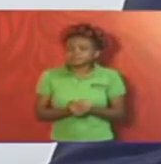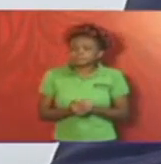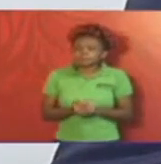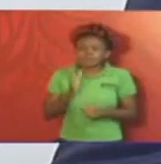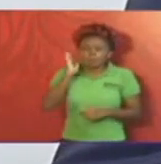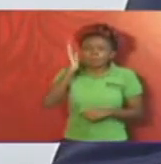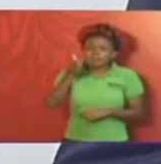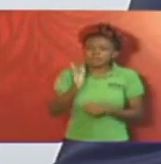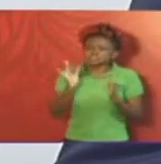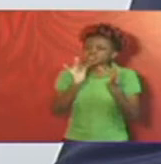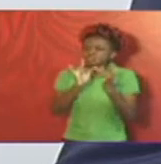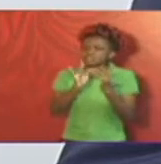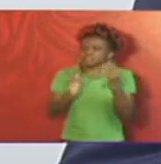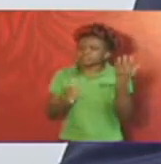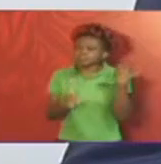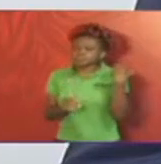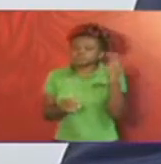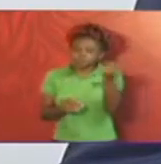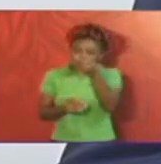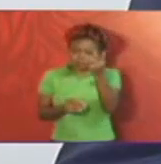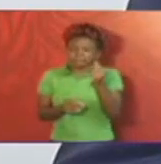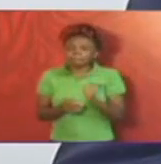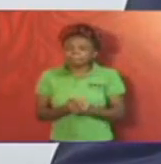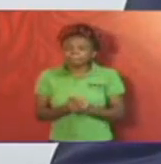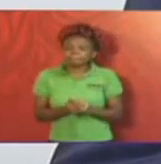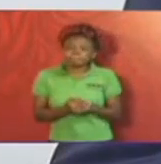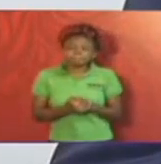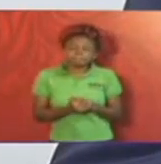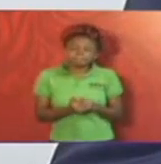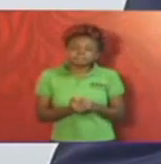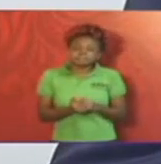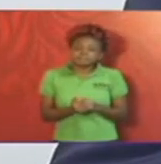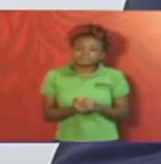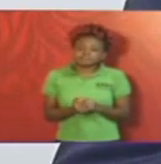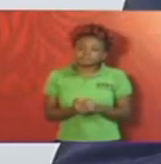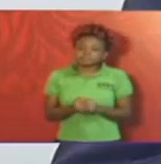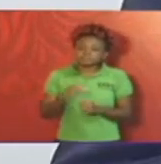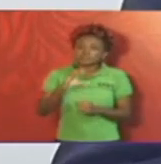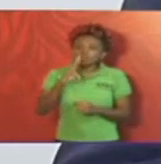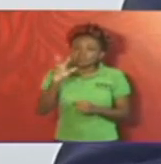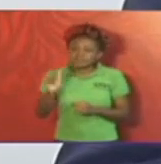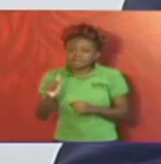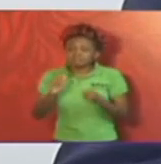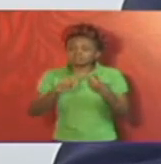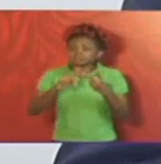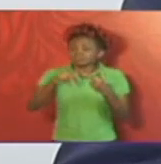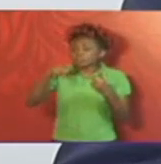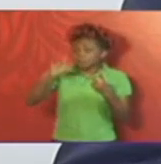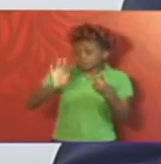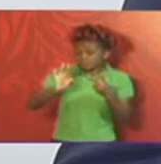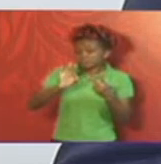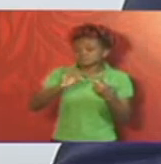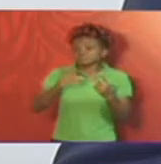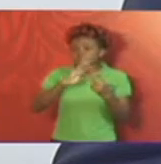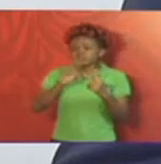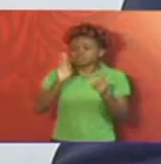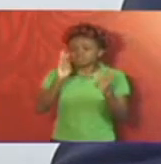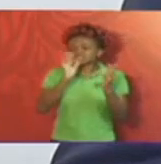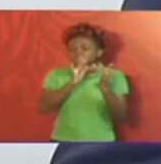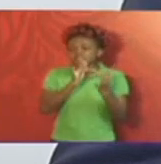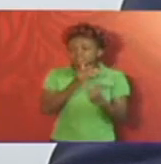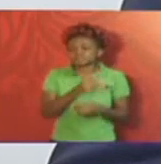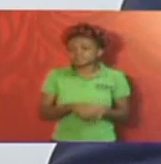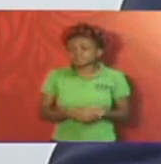the CEOs, Davlin Thomas for Cuba and Dr. Brian Amore. On the benchmark for